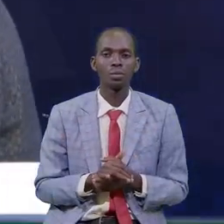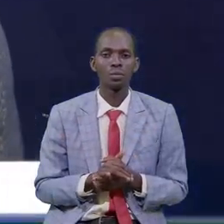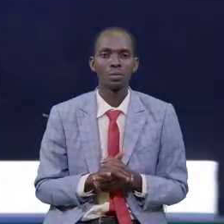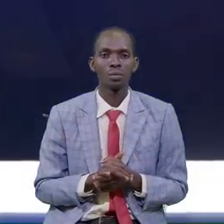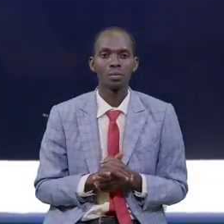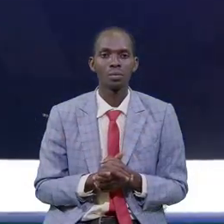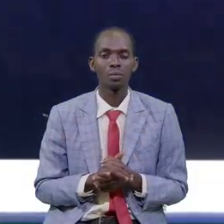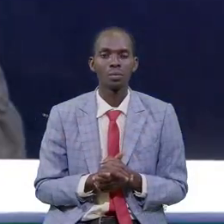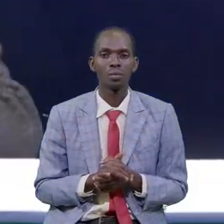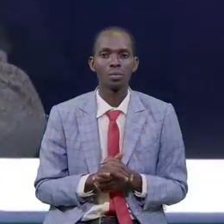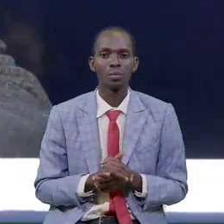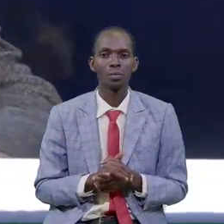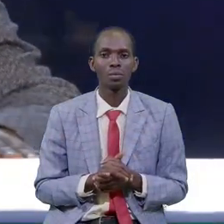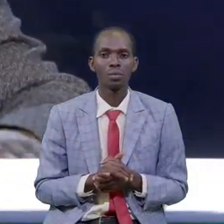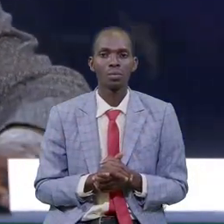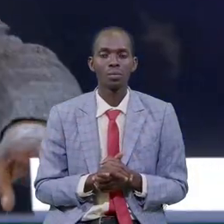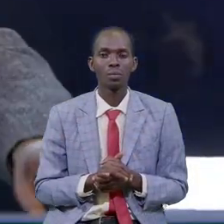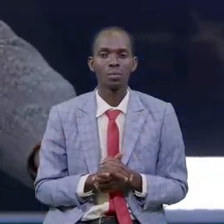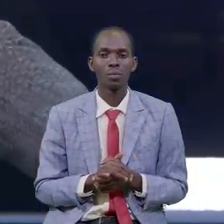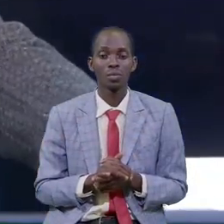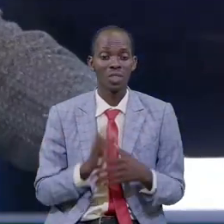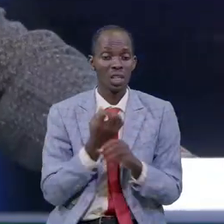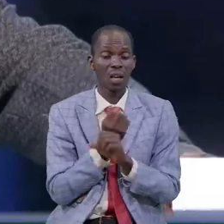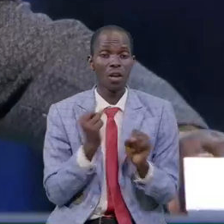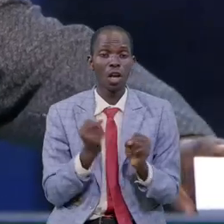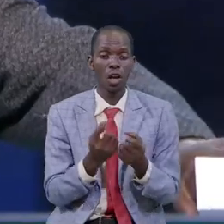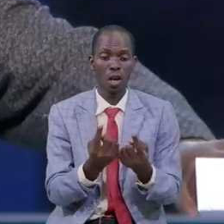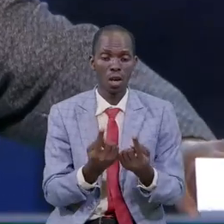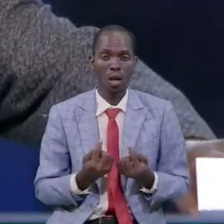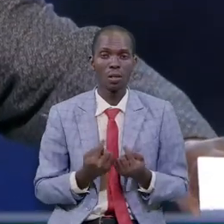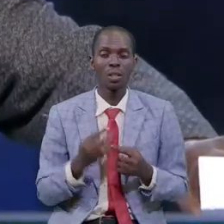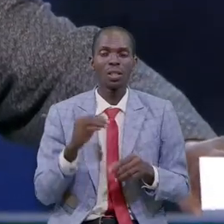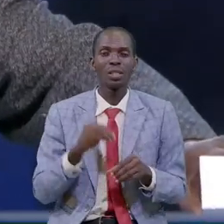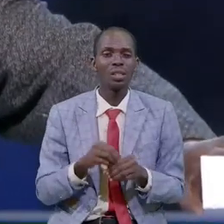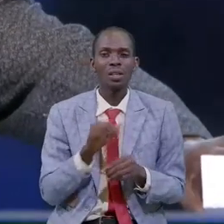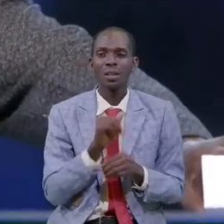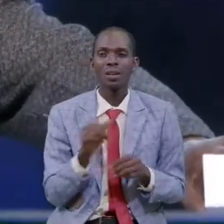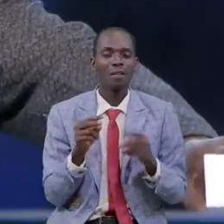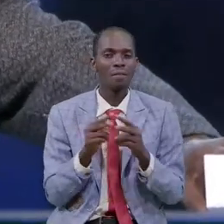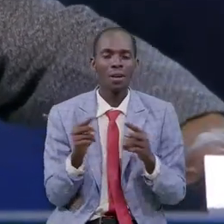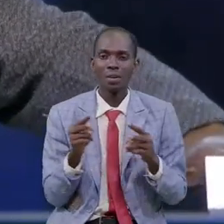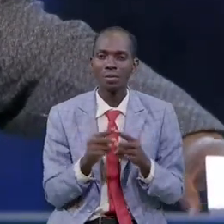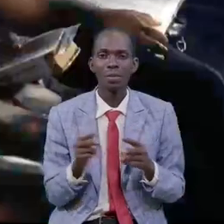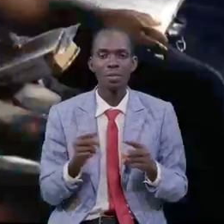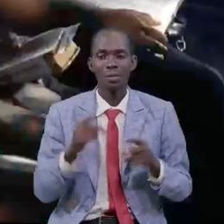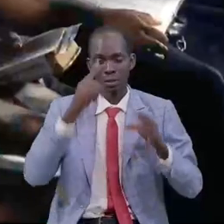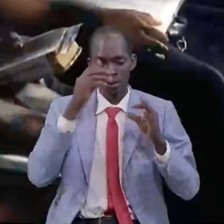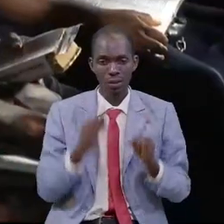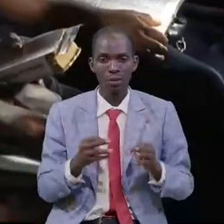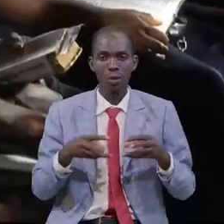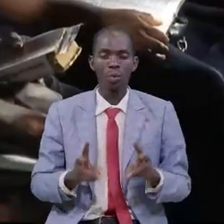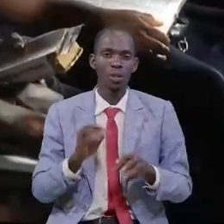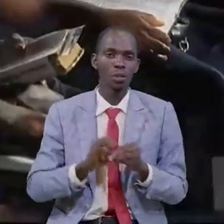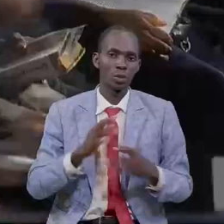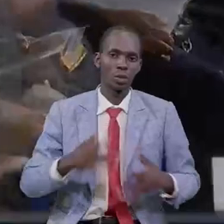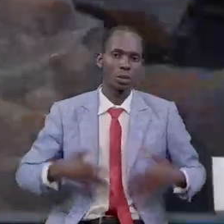de ses coups. Salvation comes in a very definite way tonight in your life. Le salut